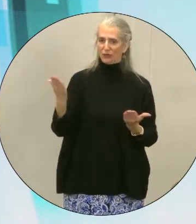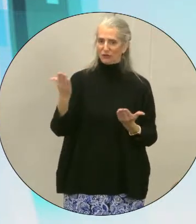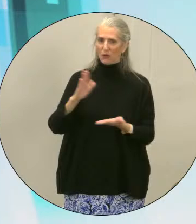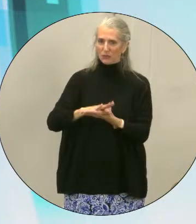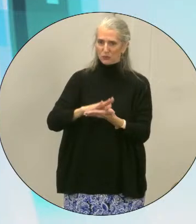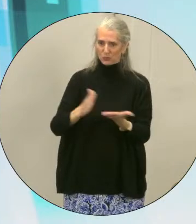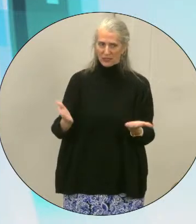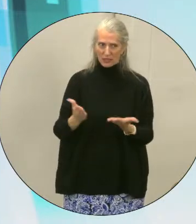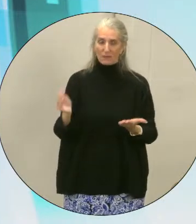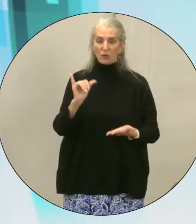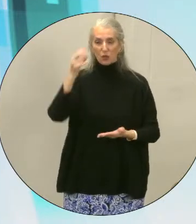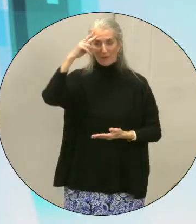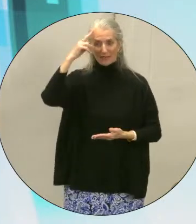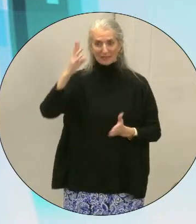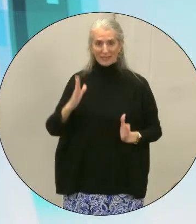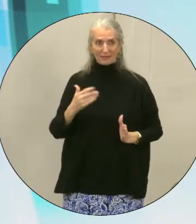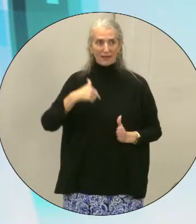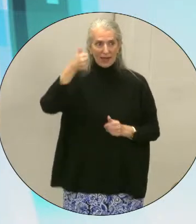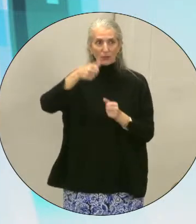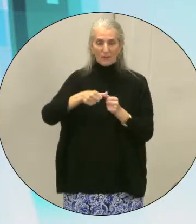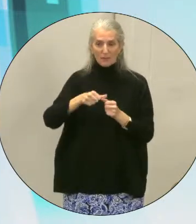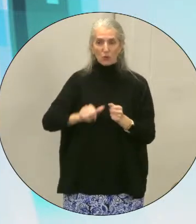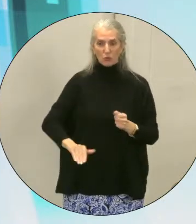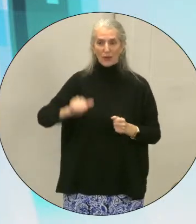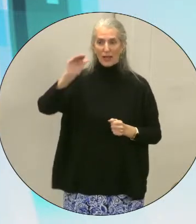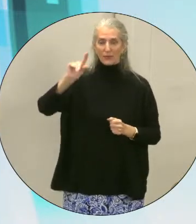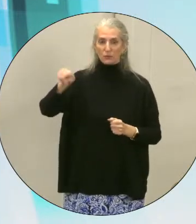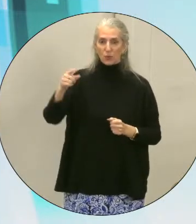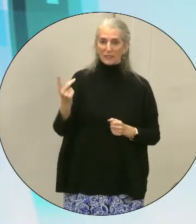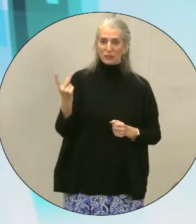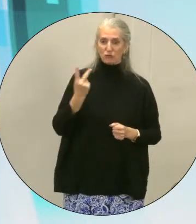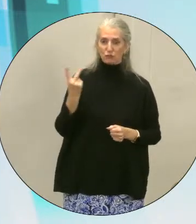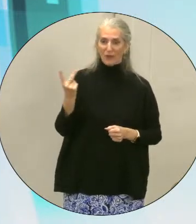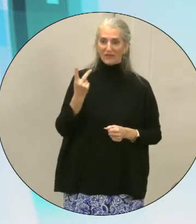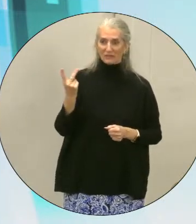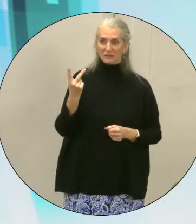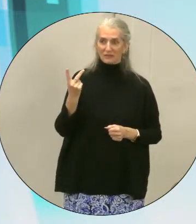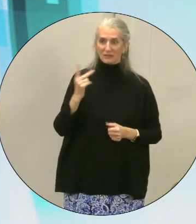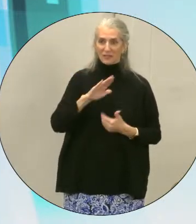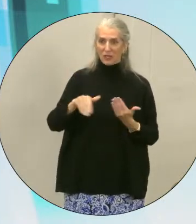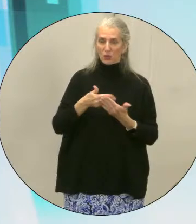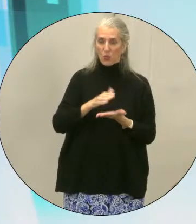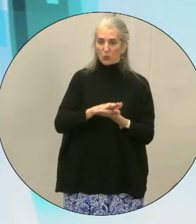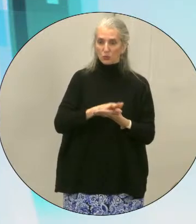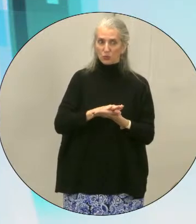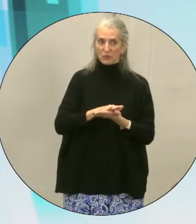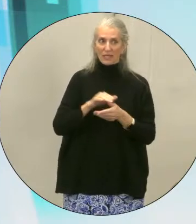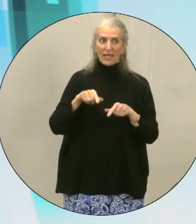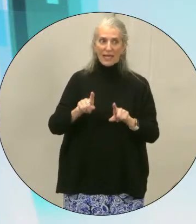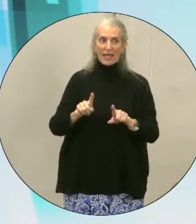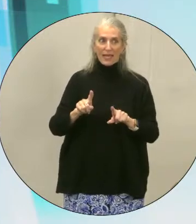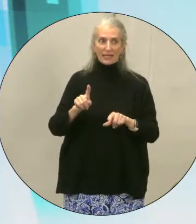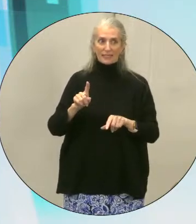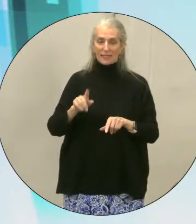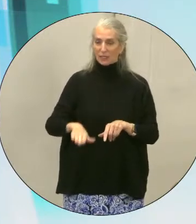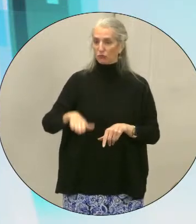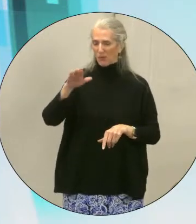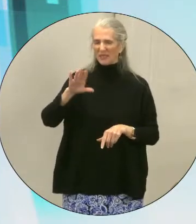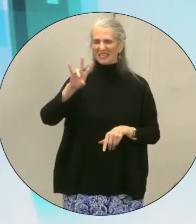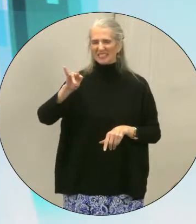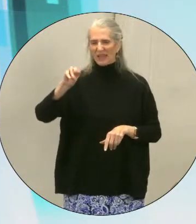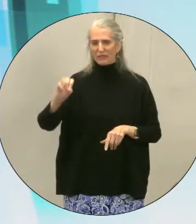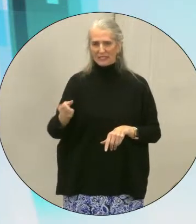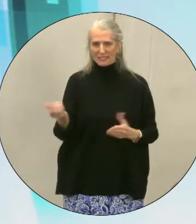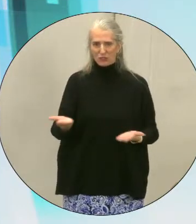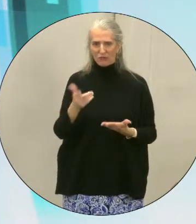also Mexican, and I remember growing up, and there was only 2 of us in our whole school. And as I grew up and go older, and I grew up in the 70s here in Las